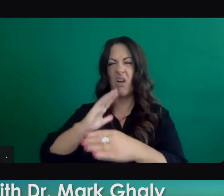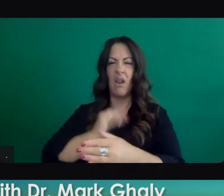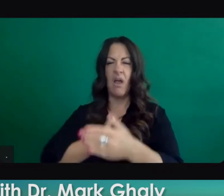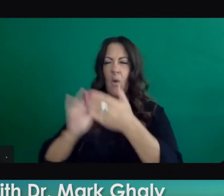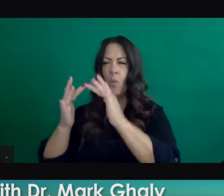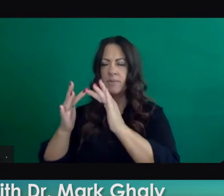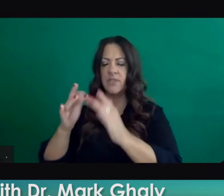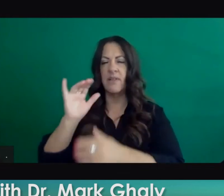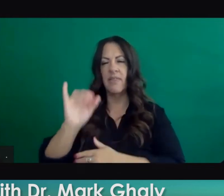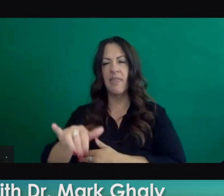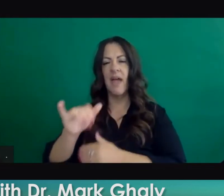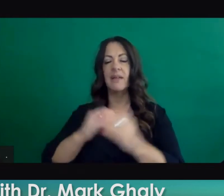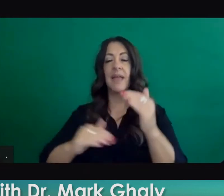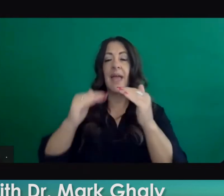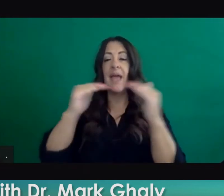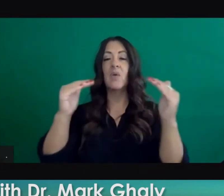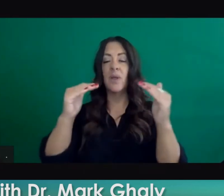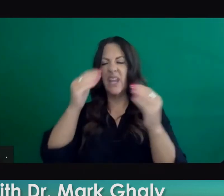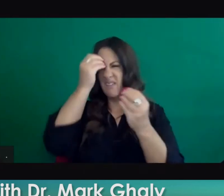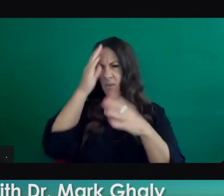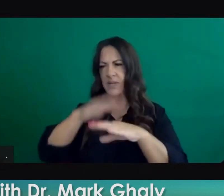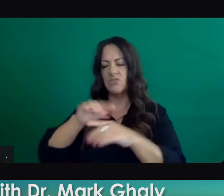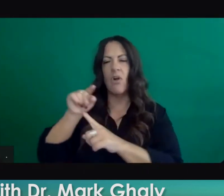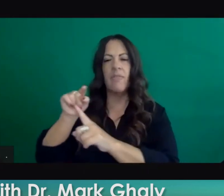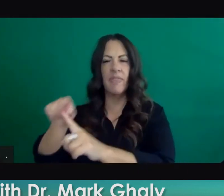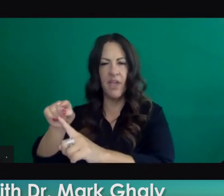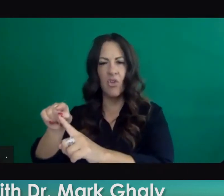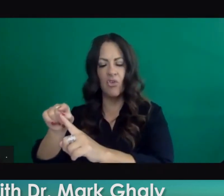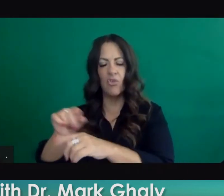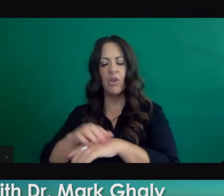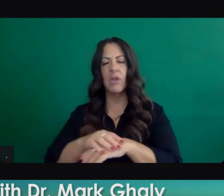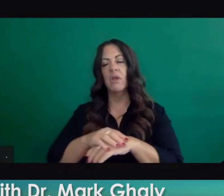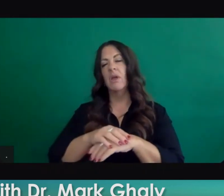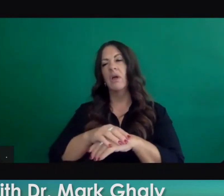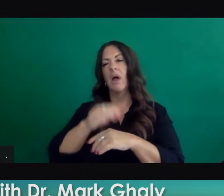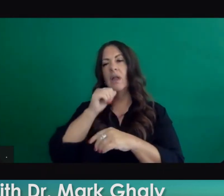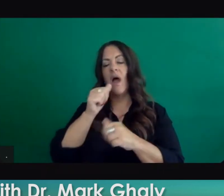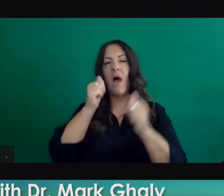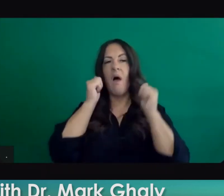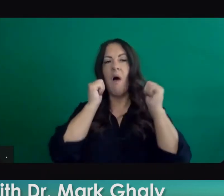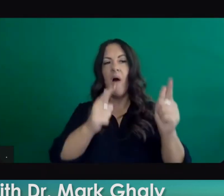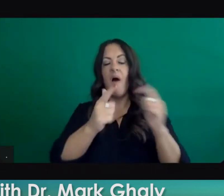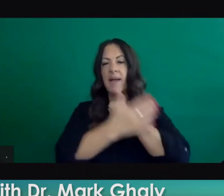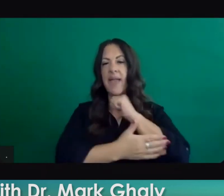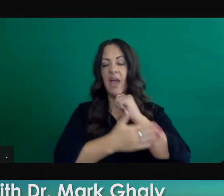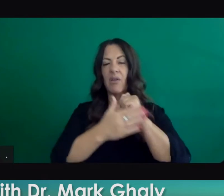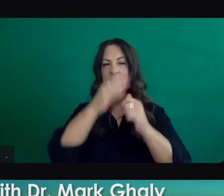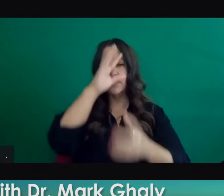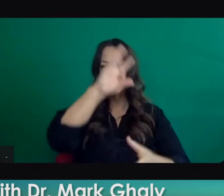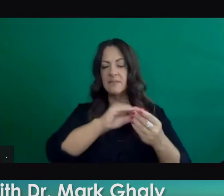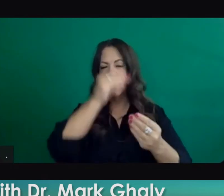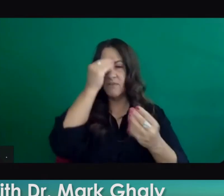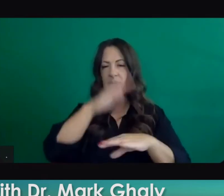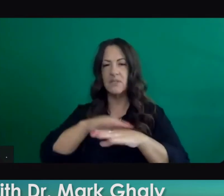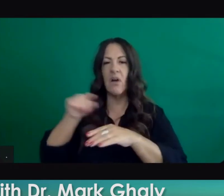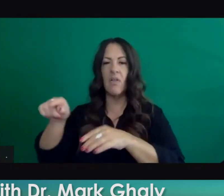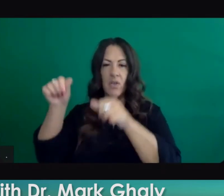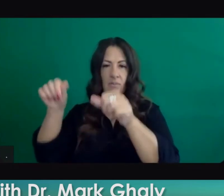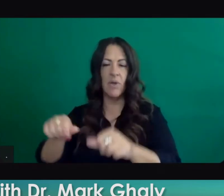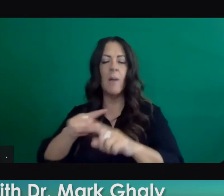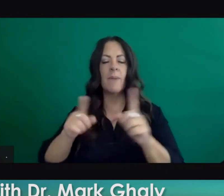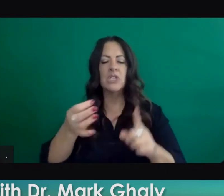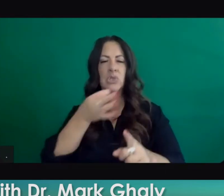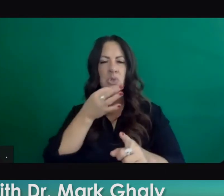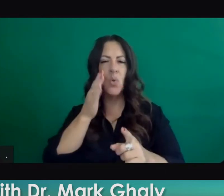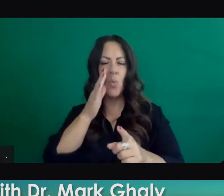every last piece of granular data at the county level is yet posted. We're working on soon being able to post that,